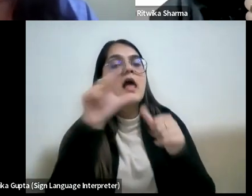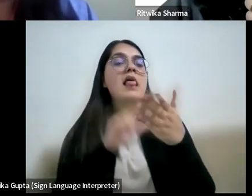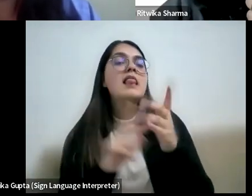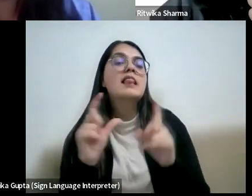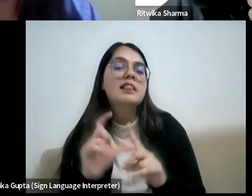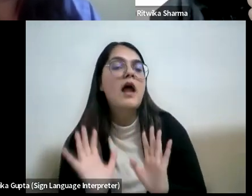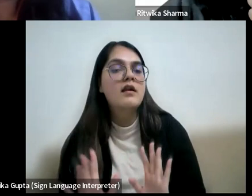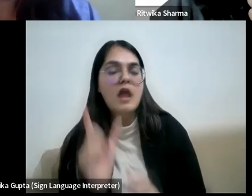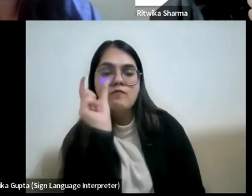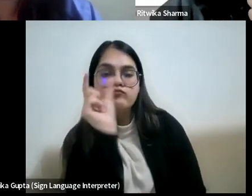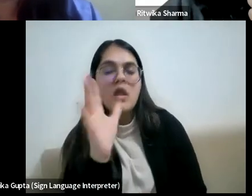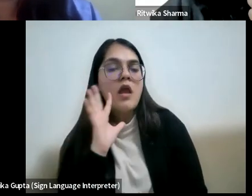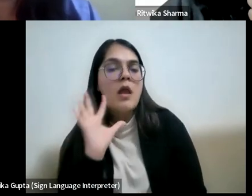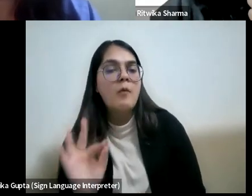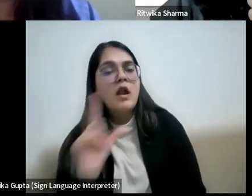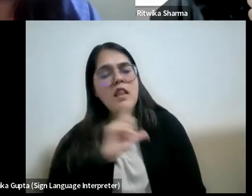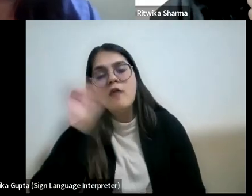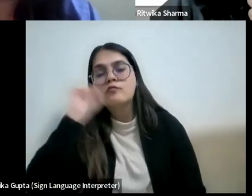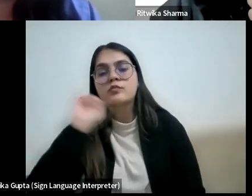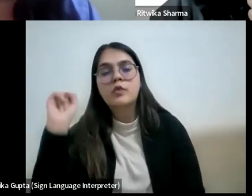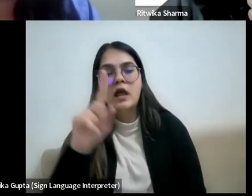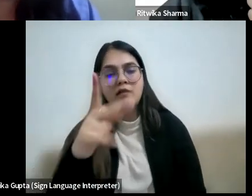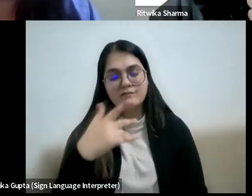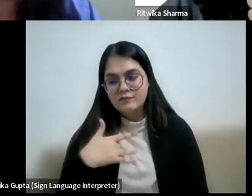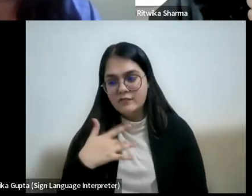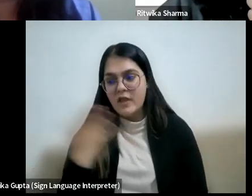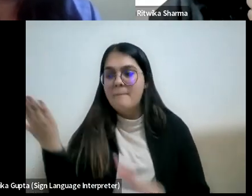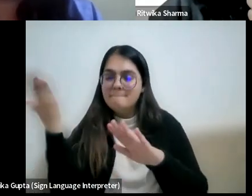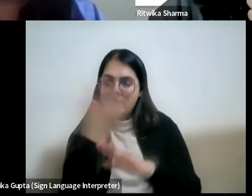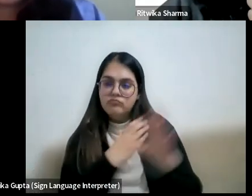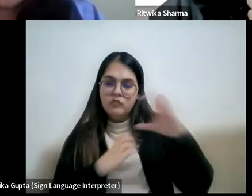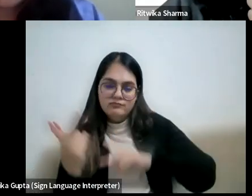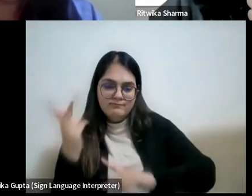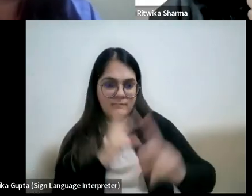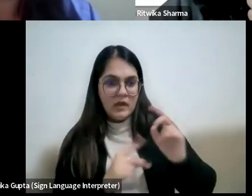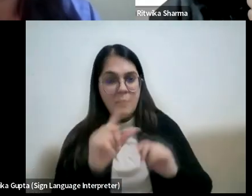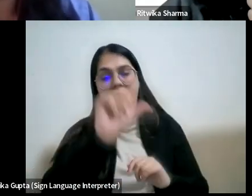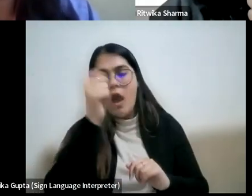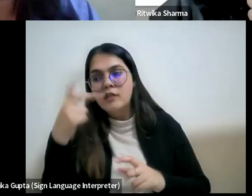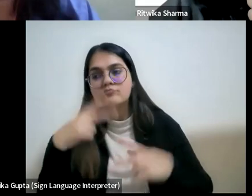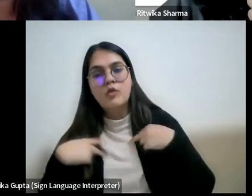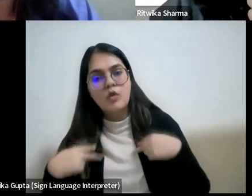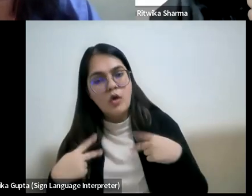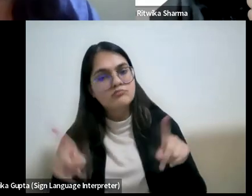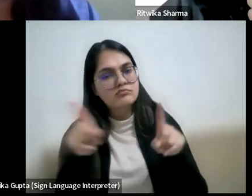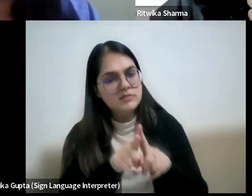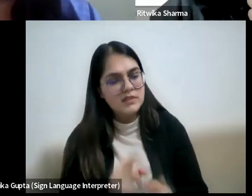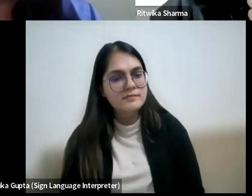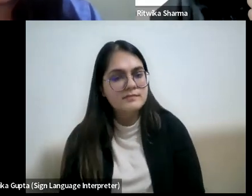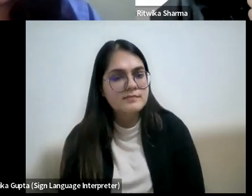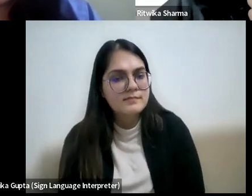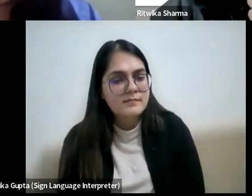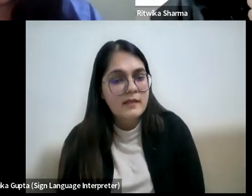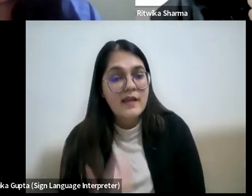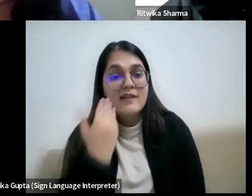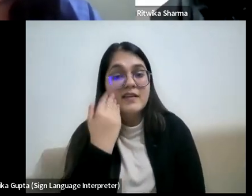be? That took me back to a conversation that another lawyer had with me when the